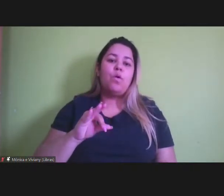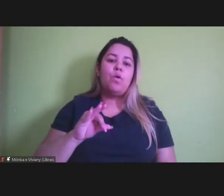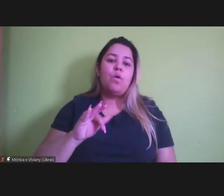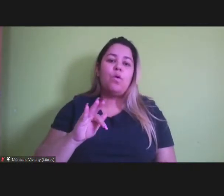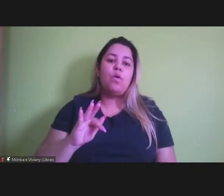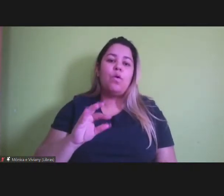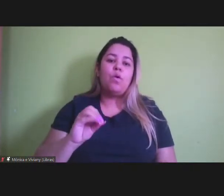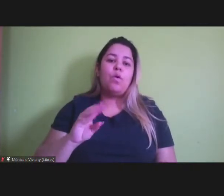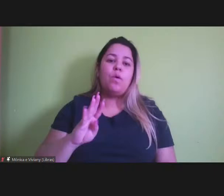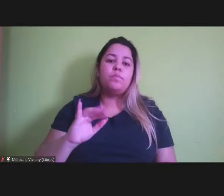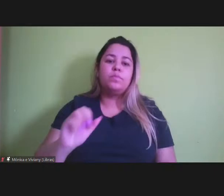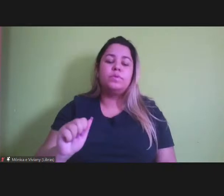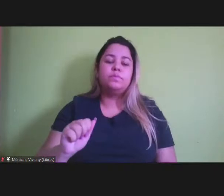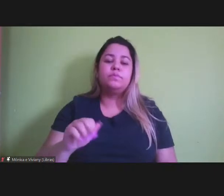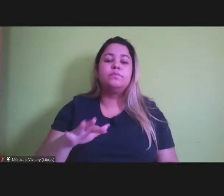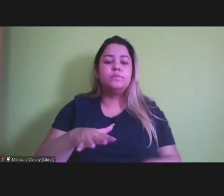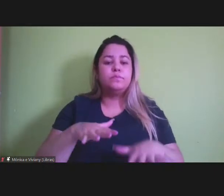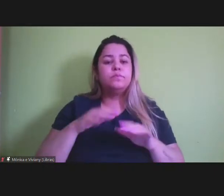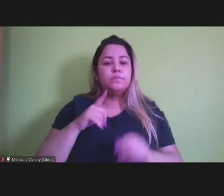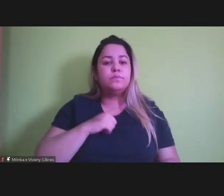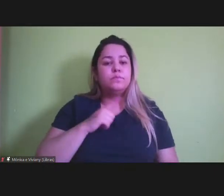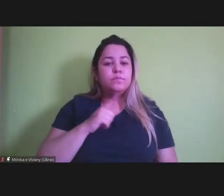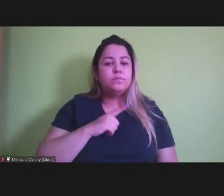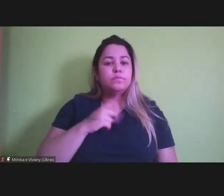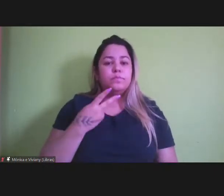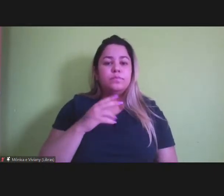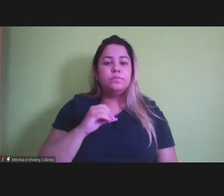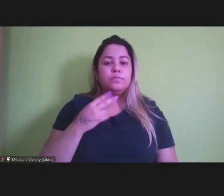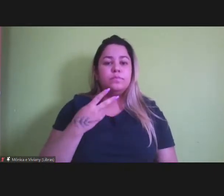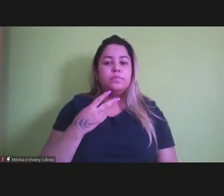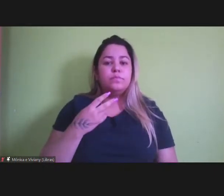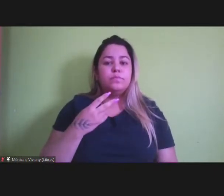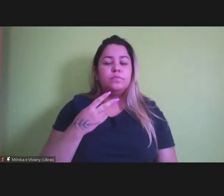And we had this movement also dealing with